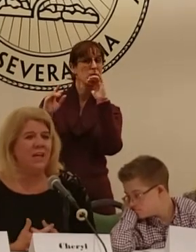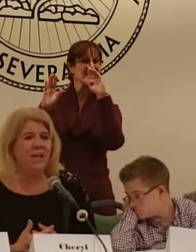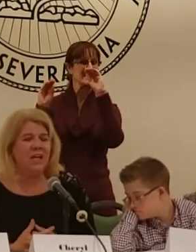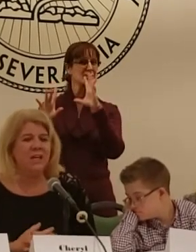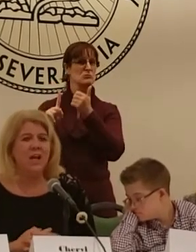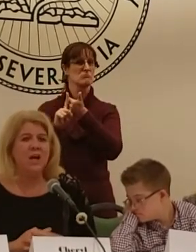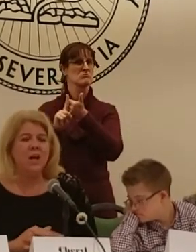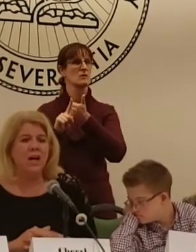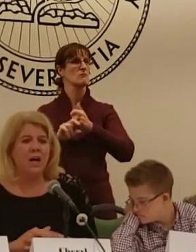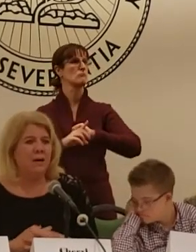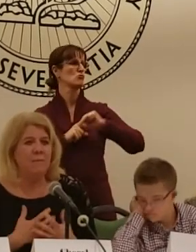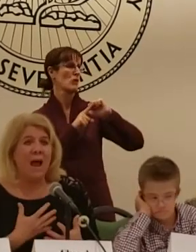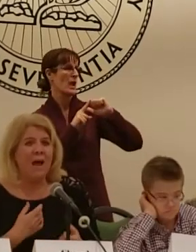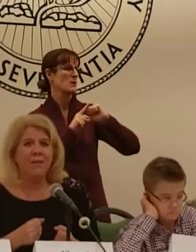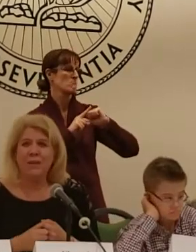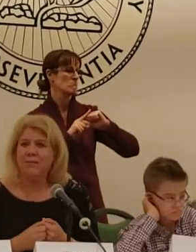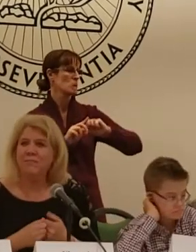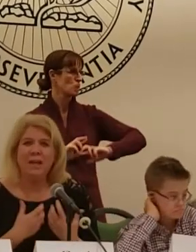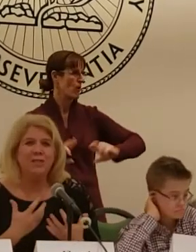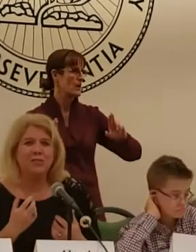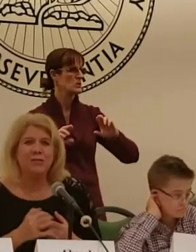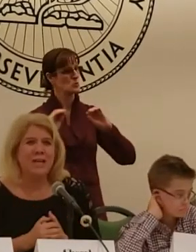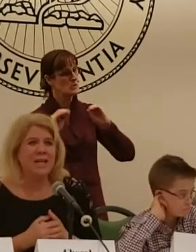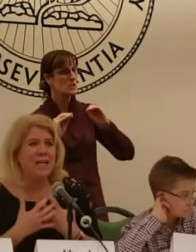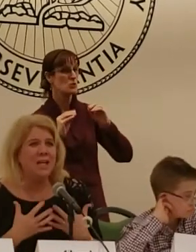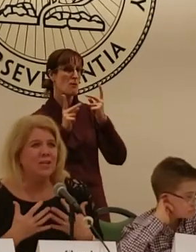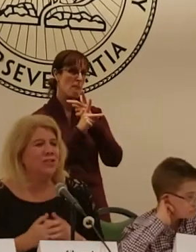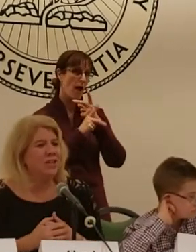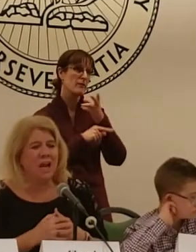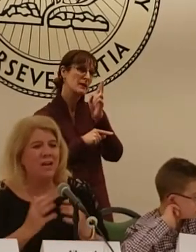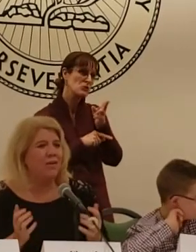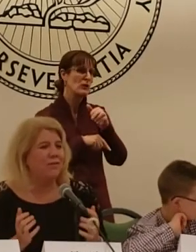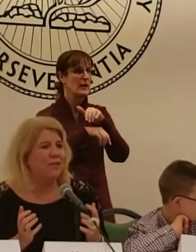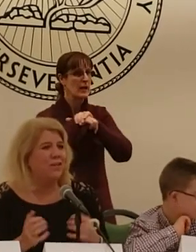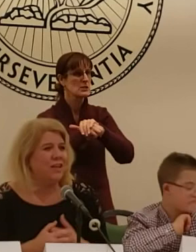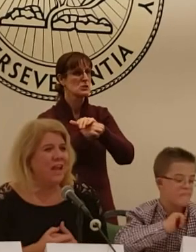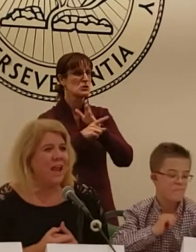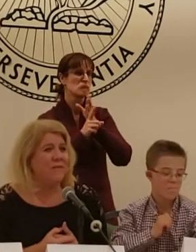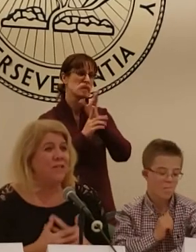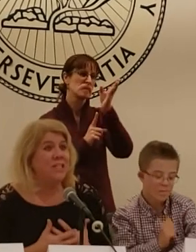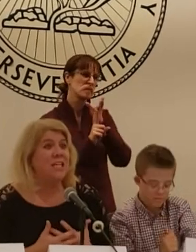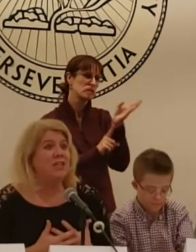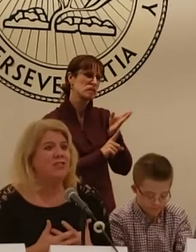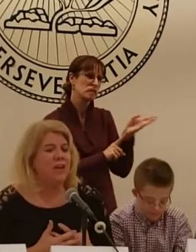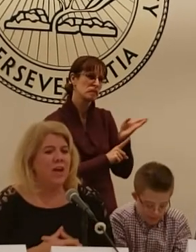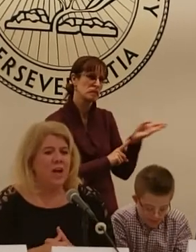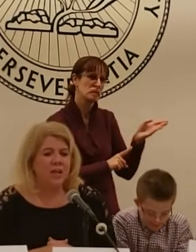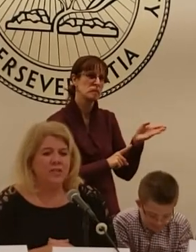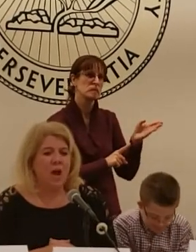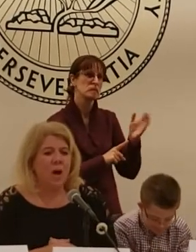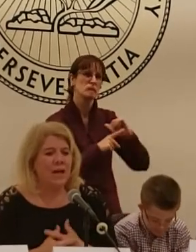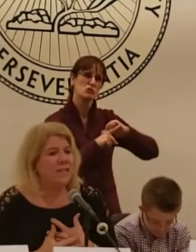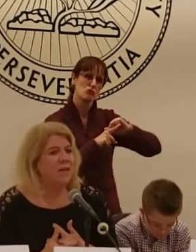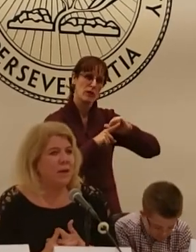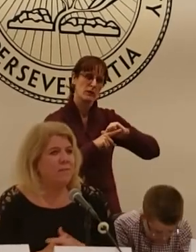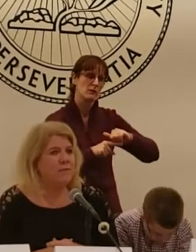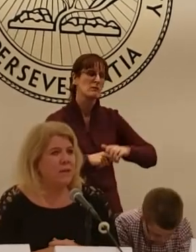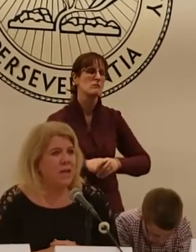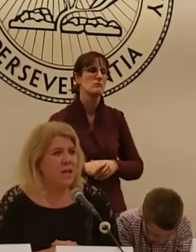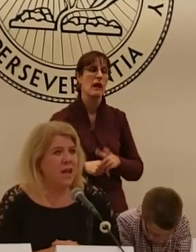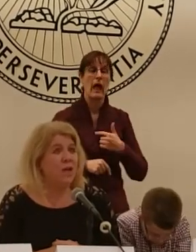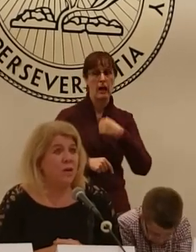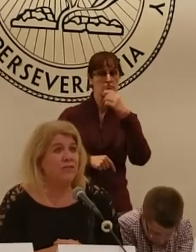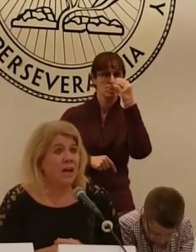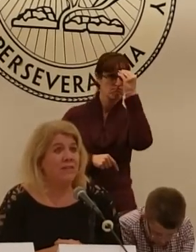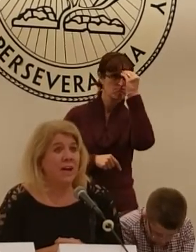training in math and history and English and any other field that they have to teach. So I tell them to